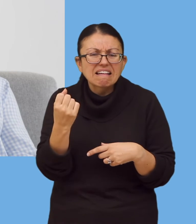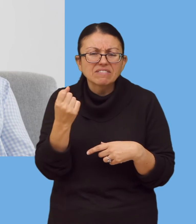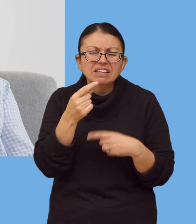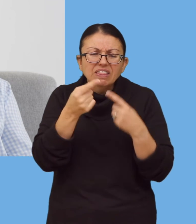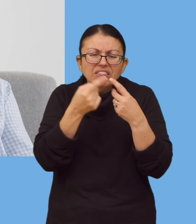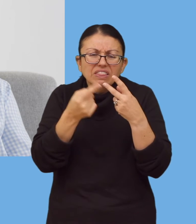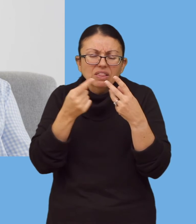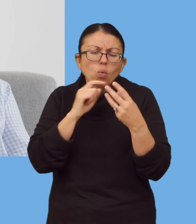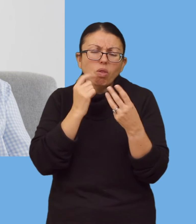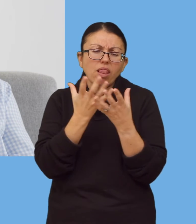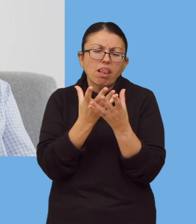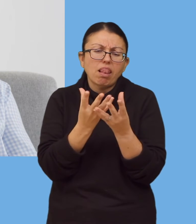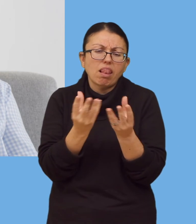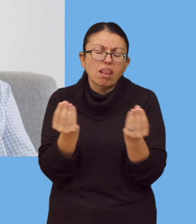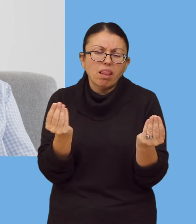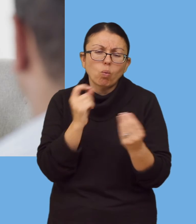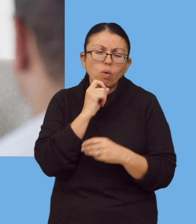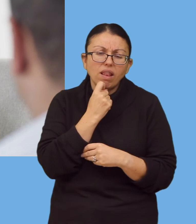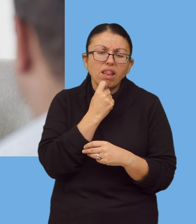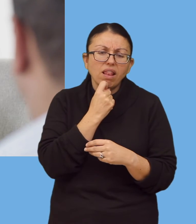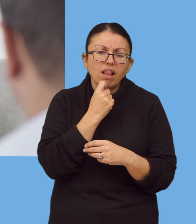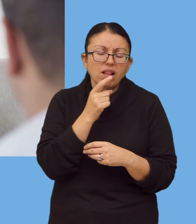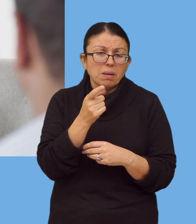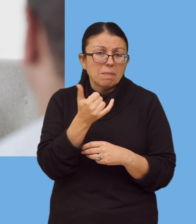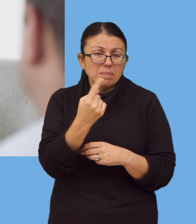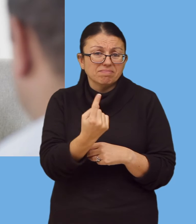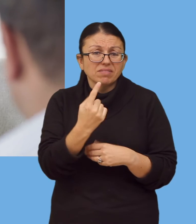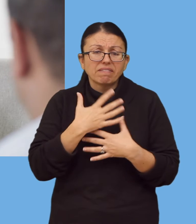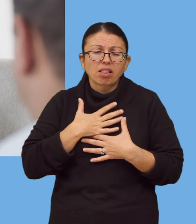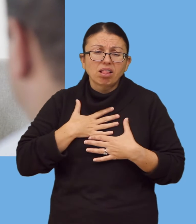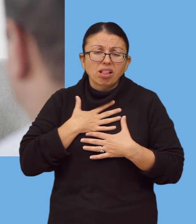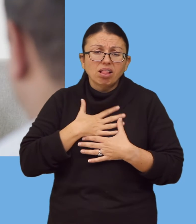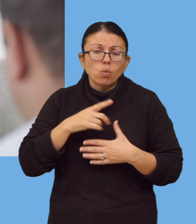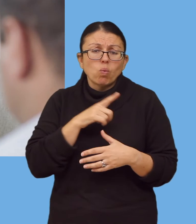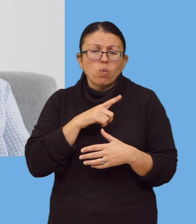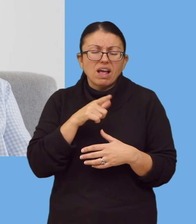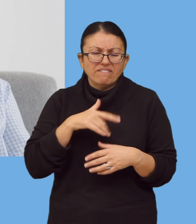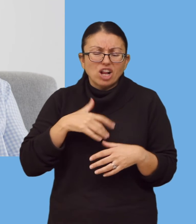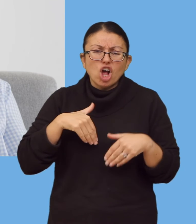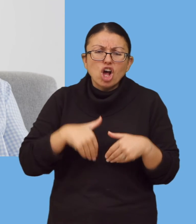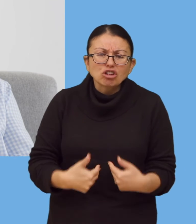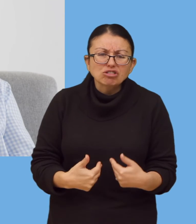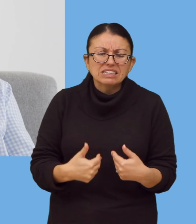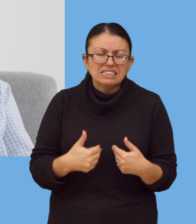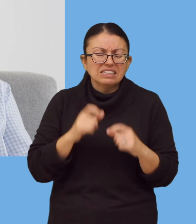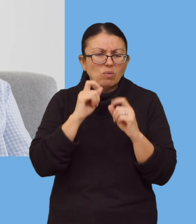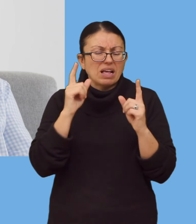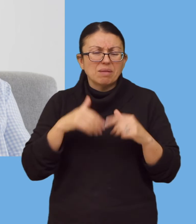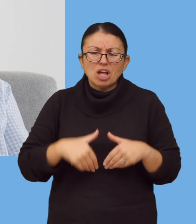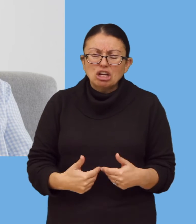are things that we can treat and doesn't last long. You might feel a bit queasy because you might be feeling